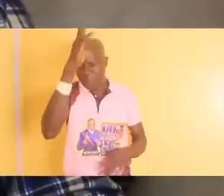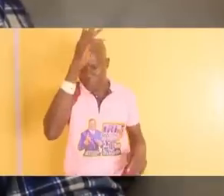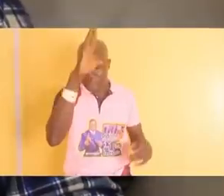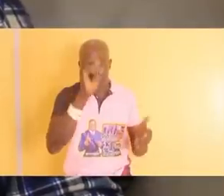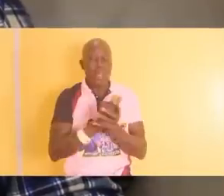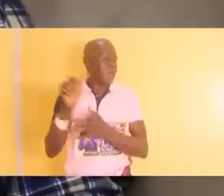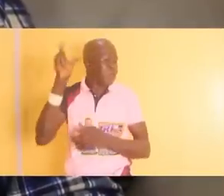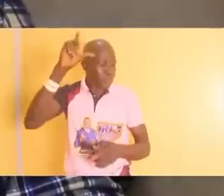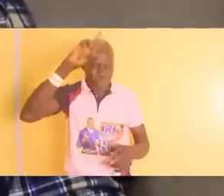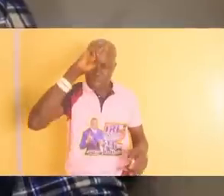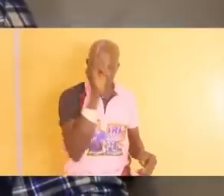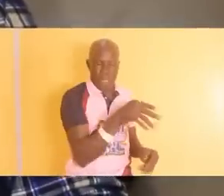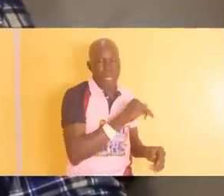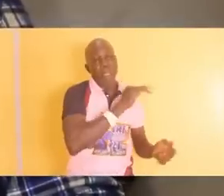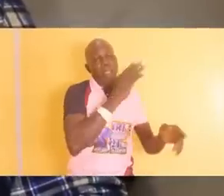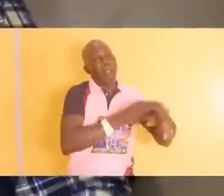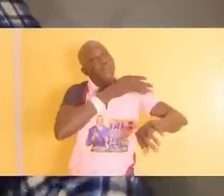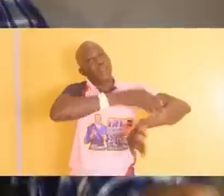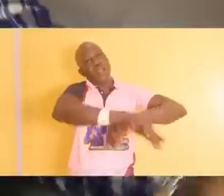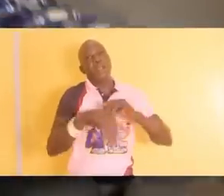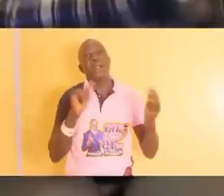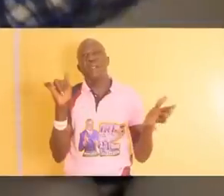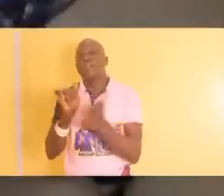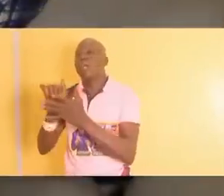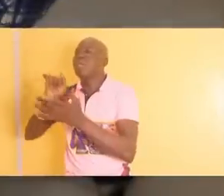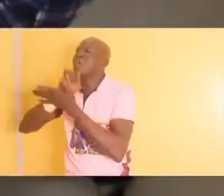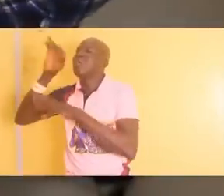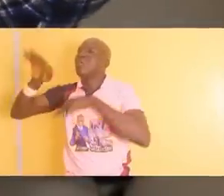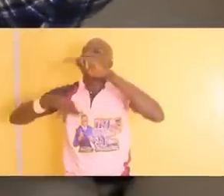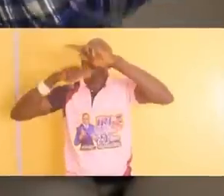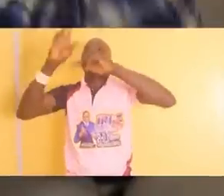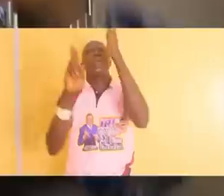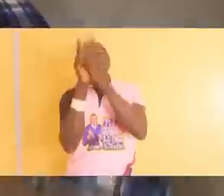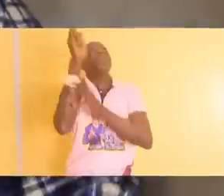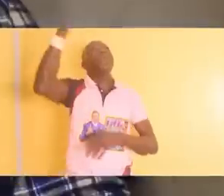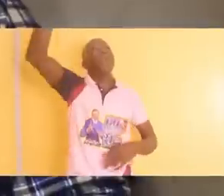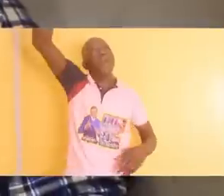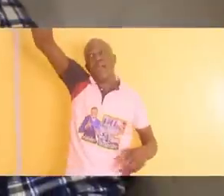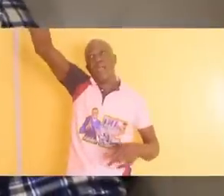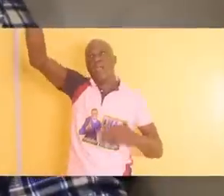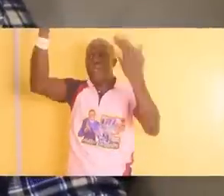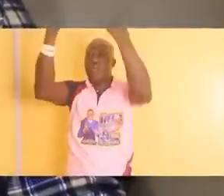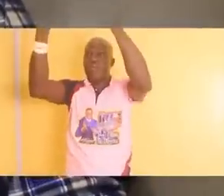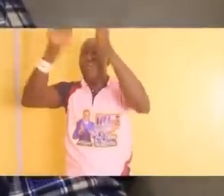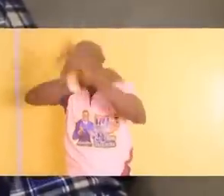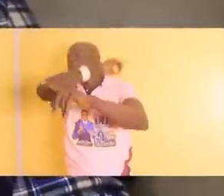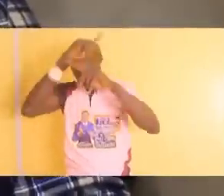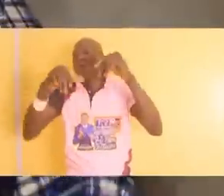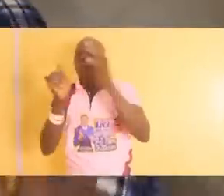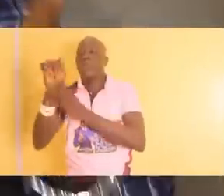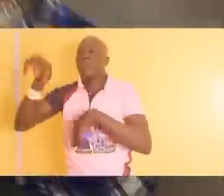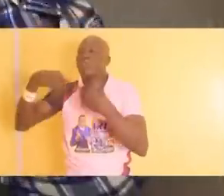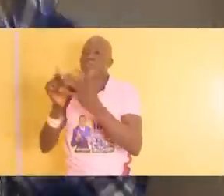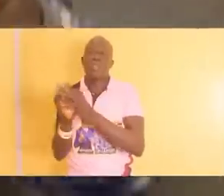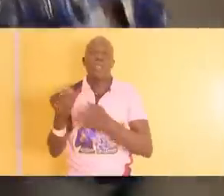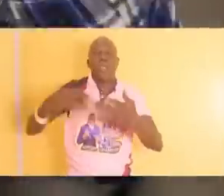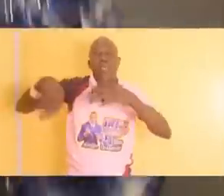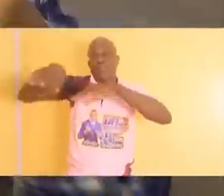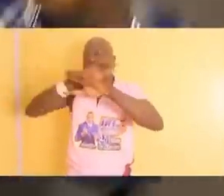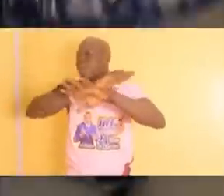father. Listen to me, sir. After that, he ascended to heaven. When he was